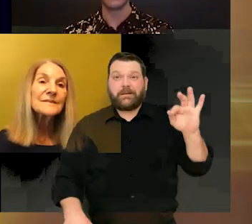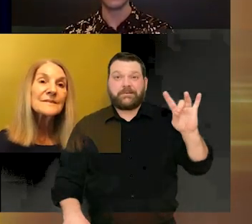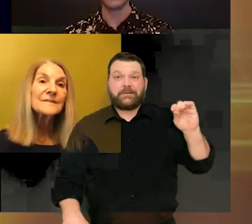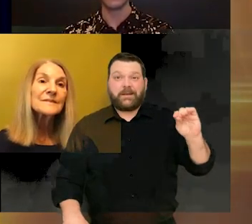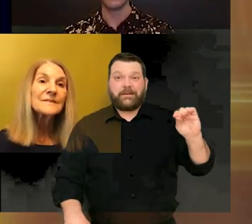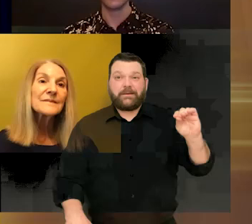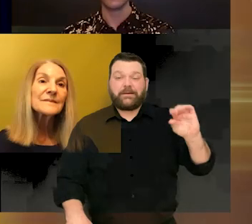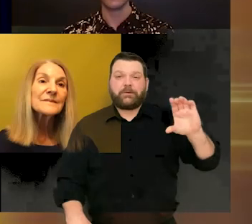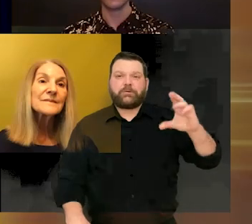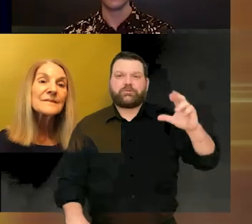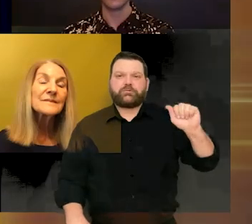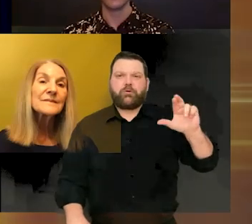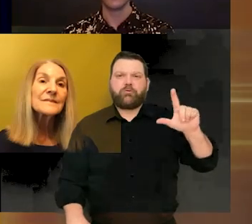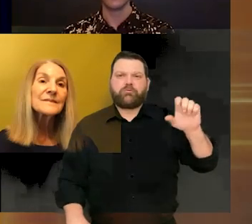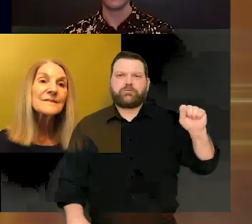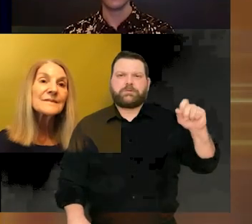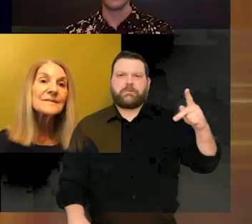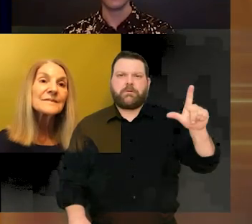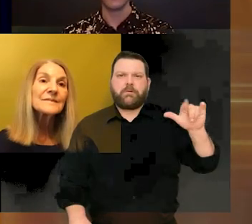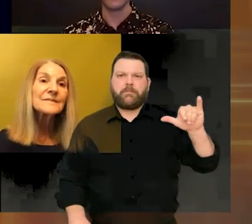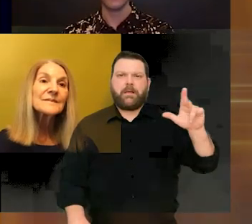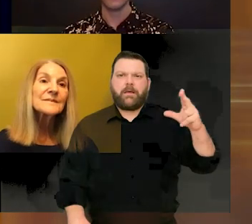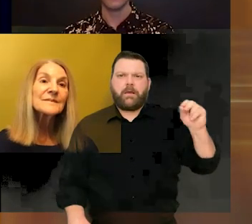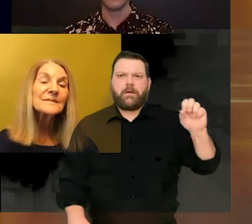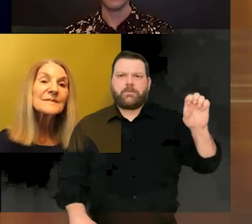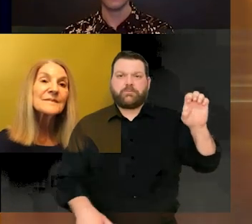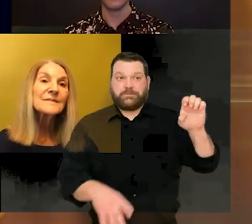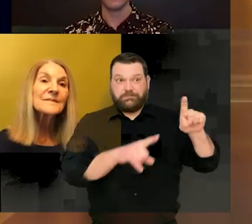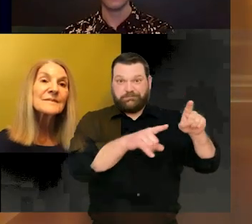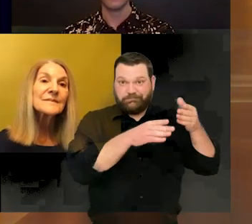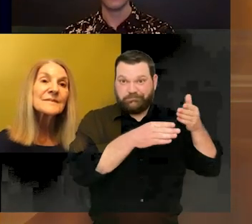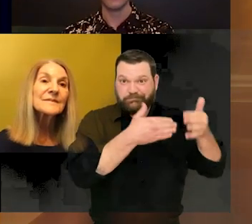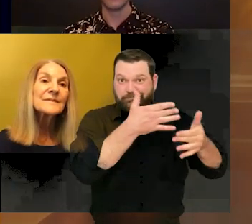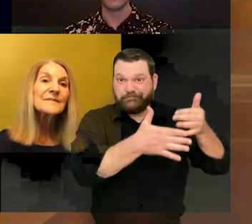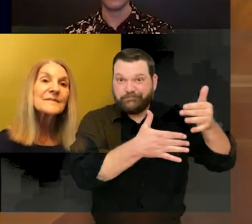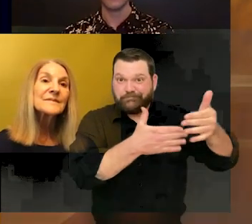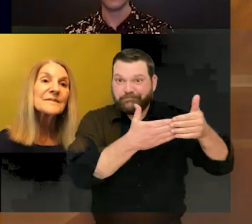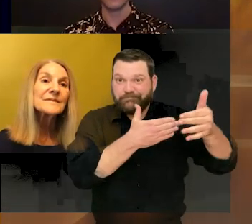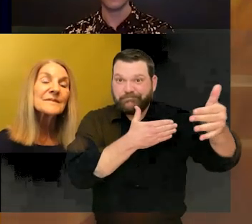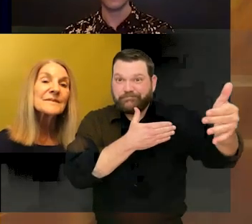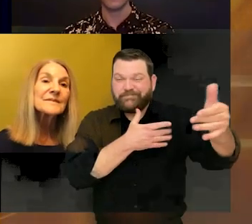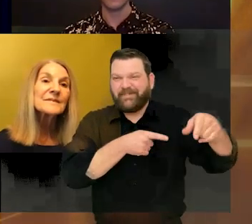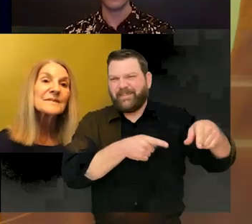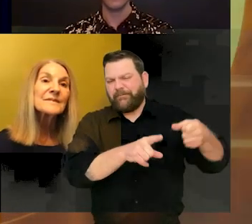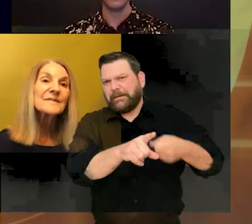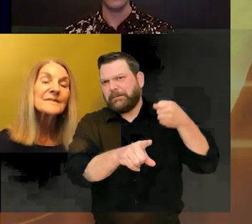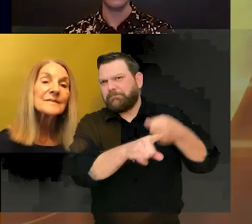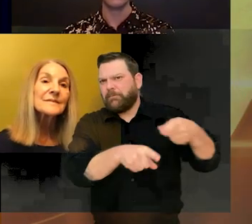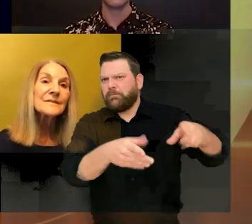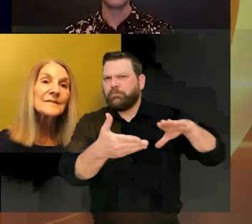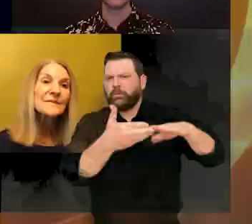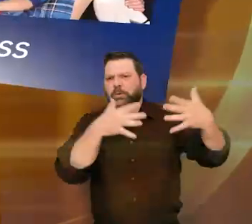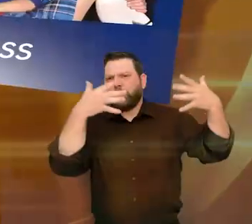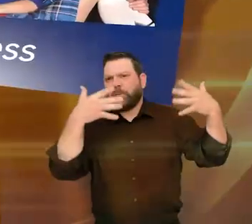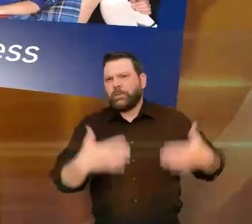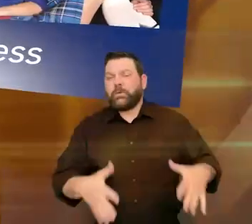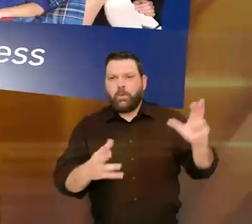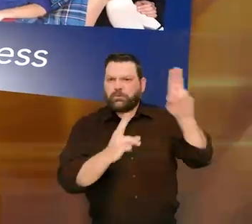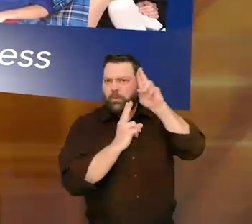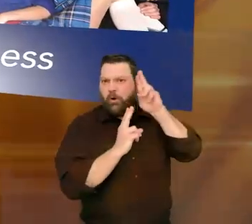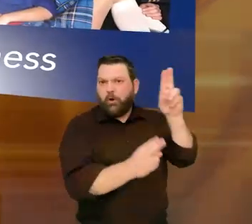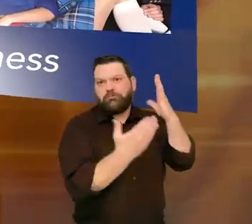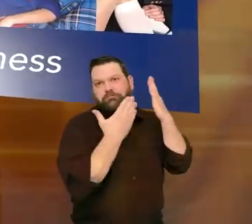Critics Association recognizes the impact this show has had on our theater community with a special citation.